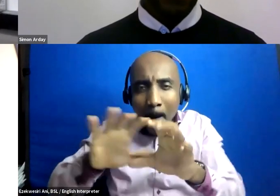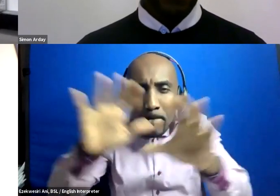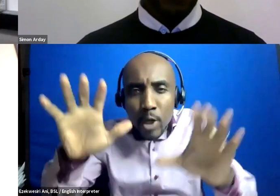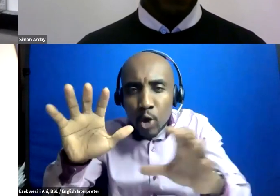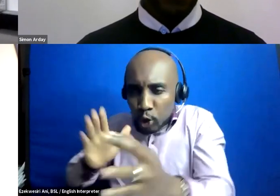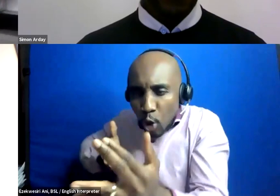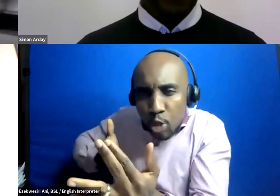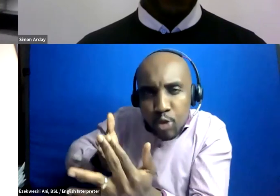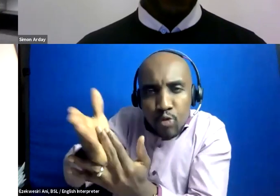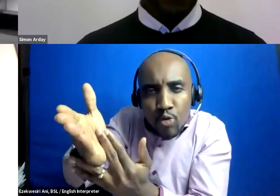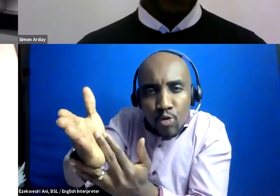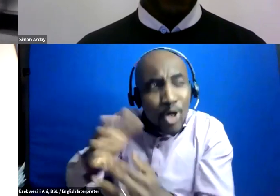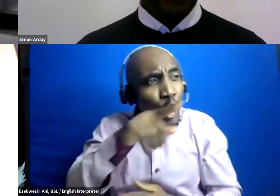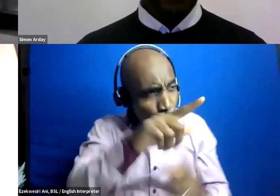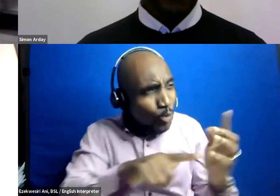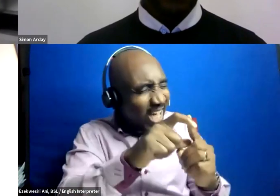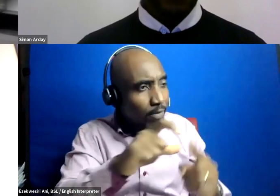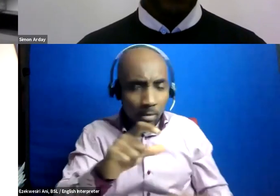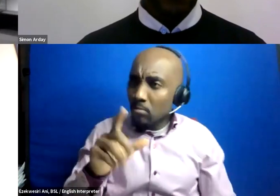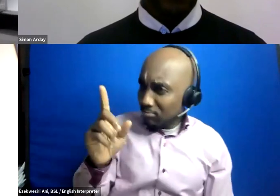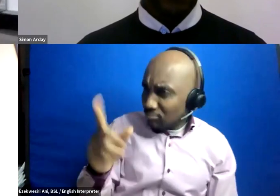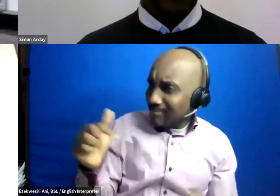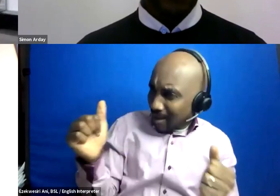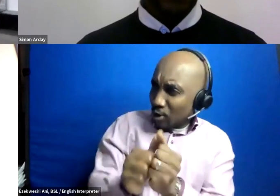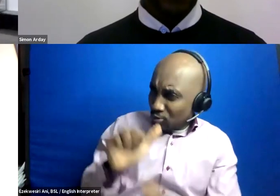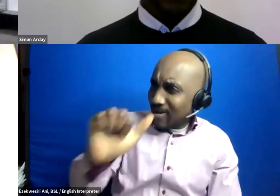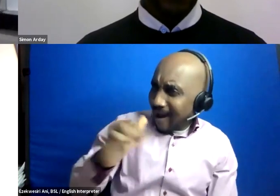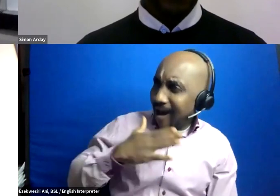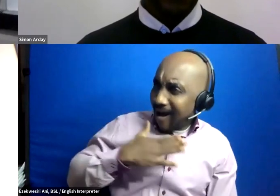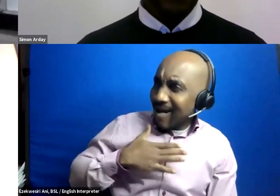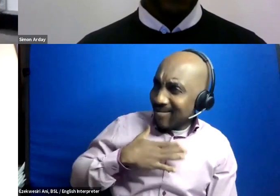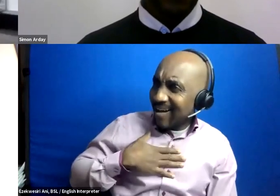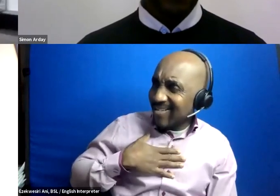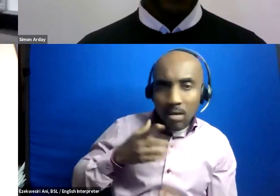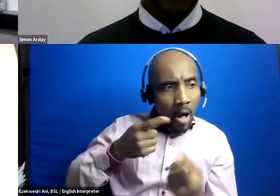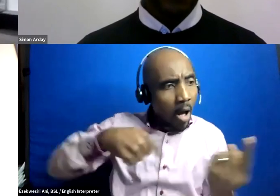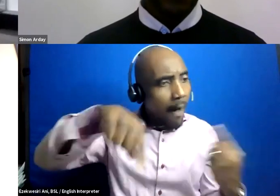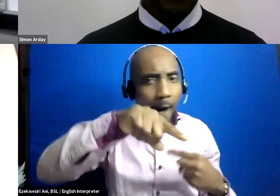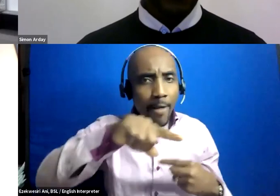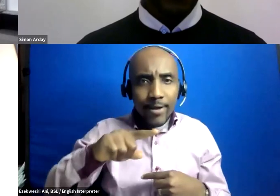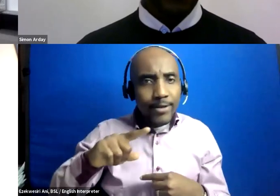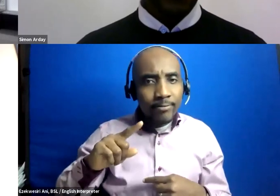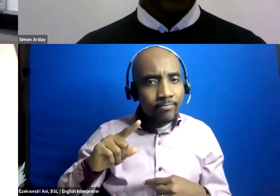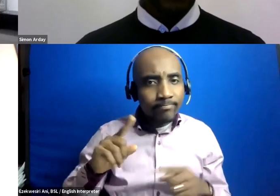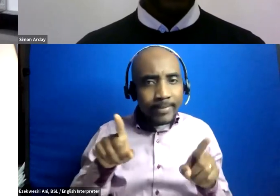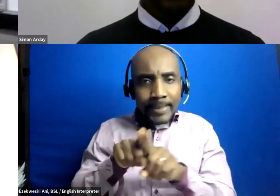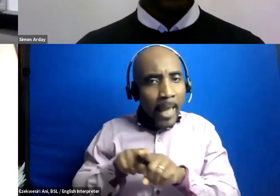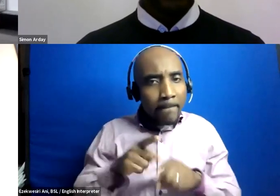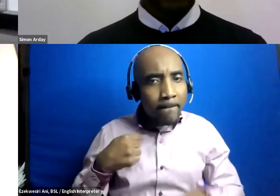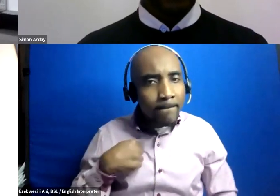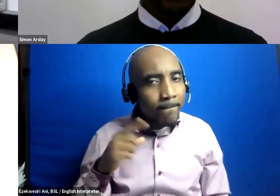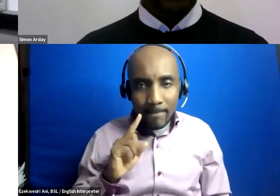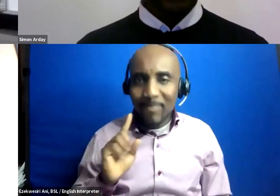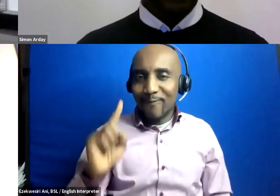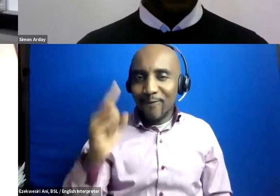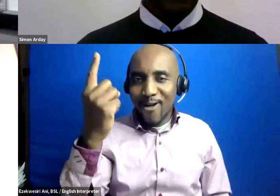path." And I thought to myself, "That's right. I like the idea of that. No one's been there before." So I sort of started to relax and think,